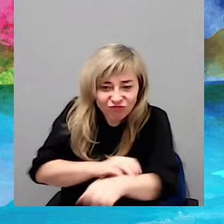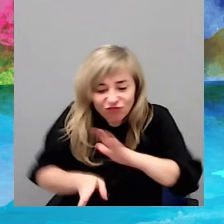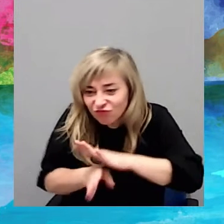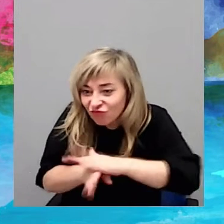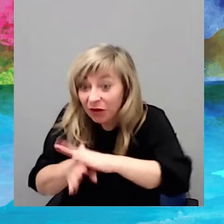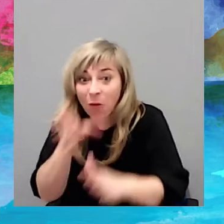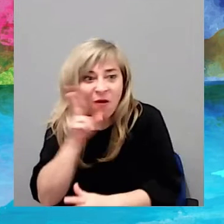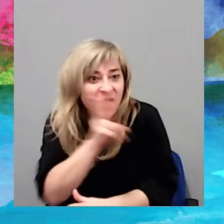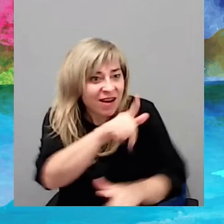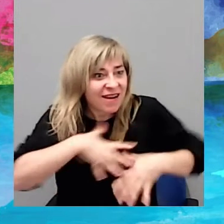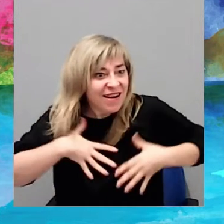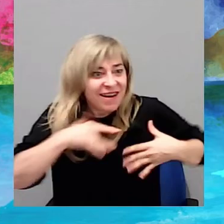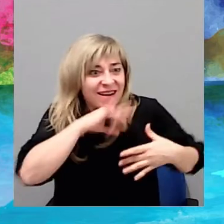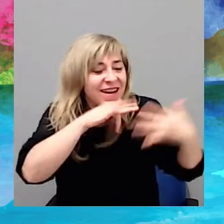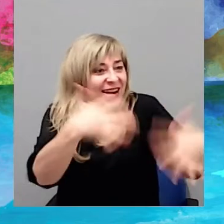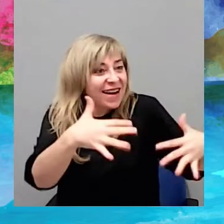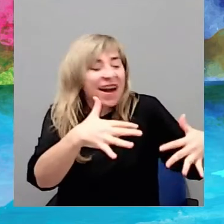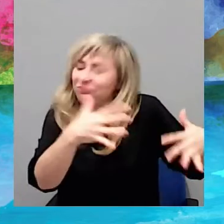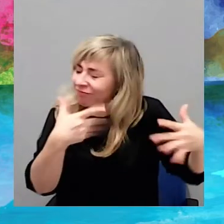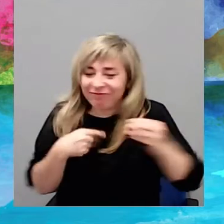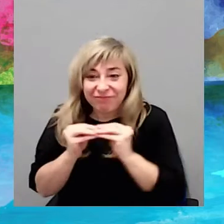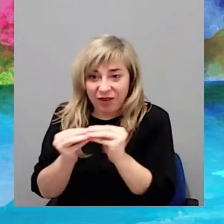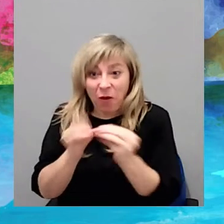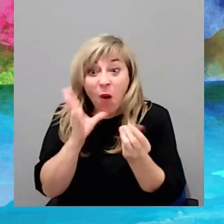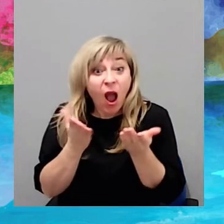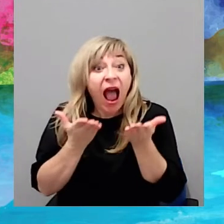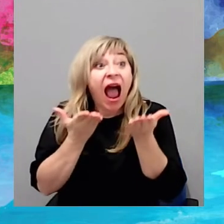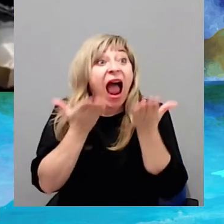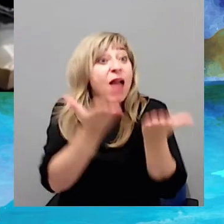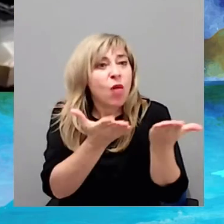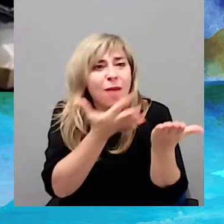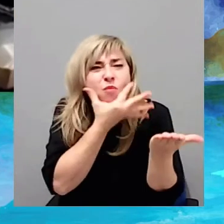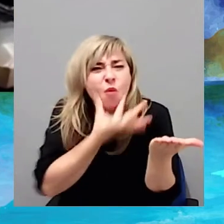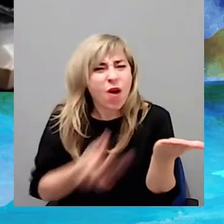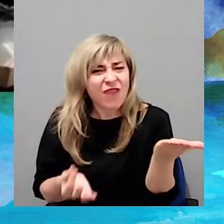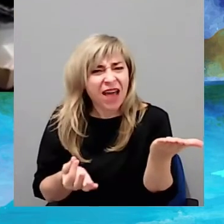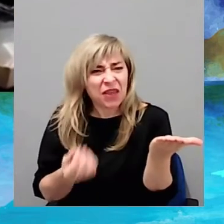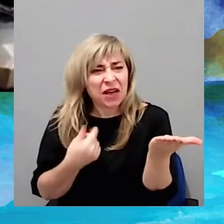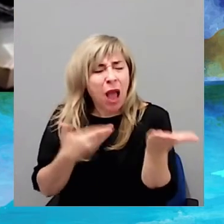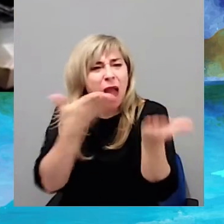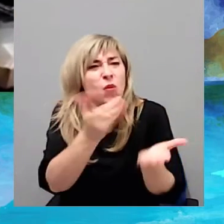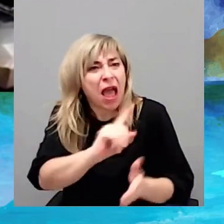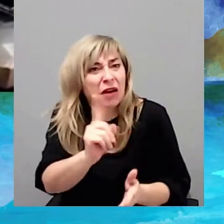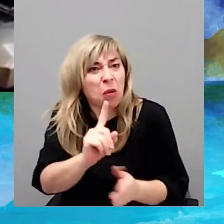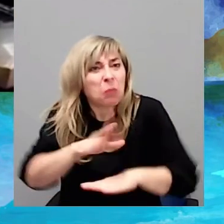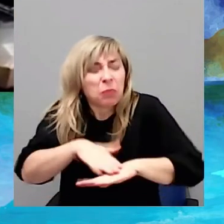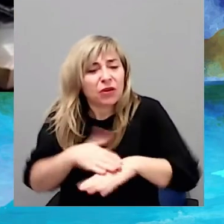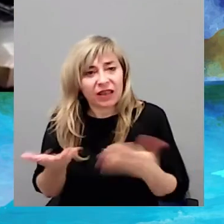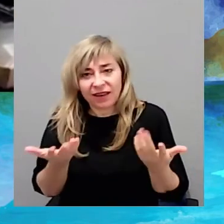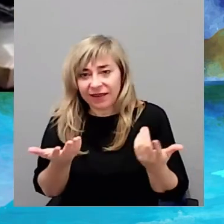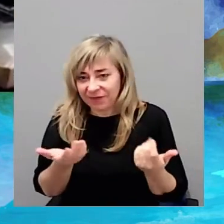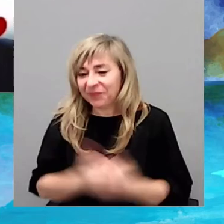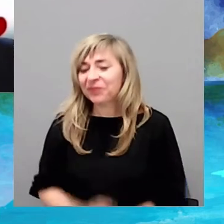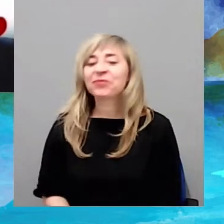que ayudar es demasiado fácil como para no hacerlo. Muchas gracias. Muchísimas gracias, Guillermo, por